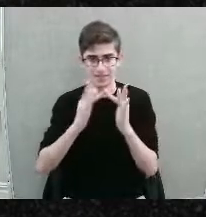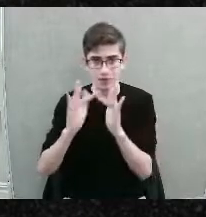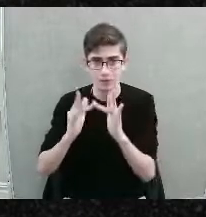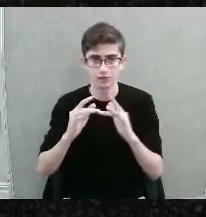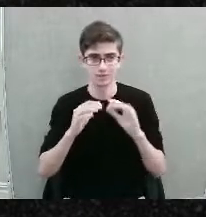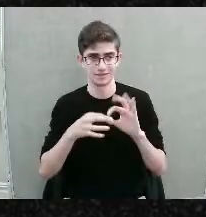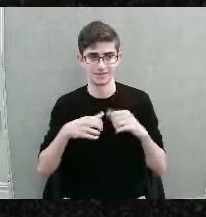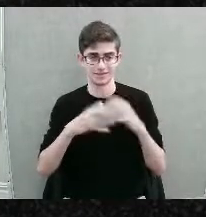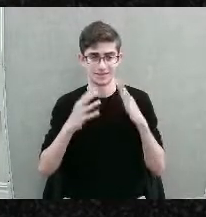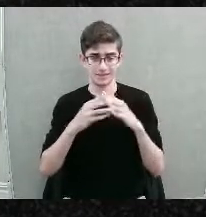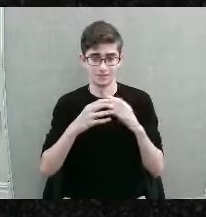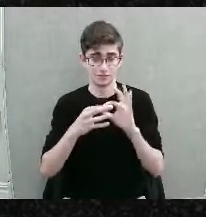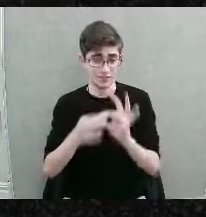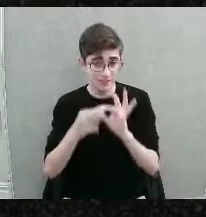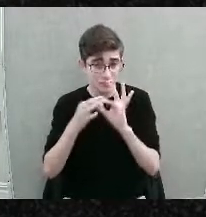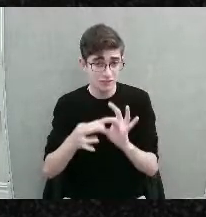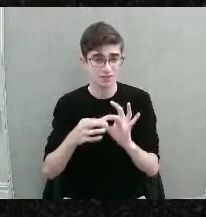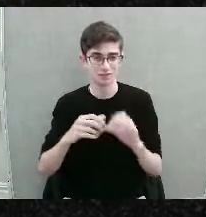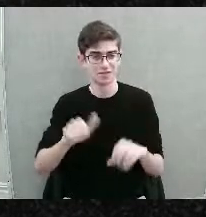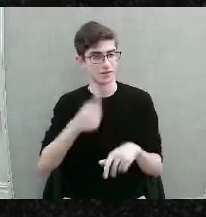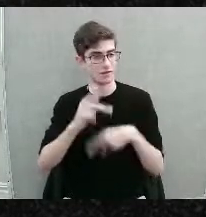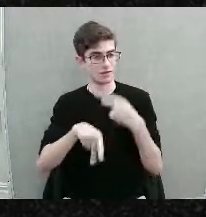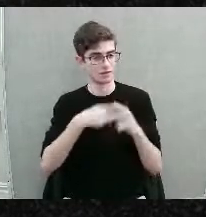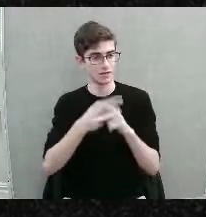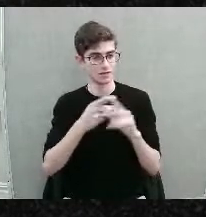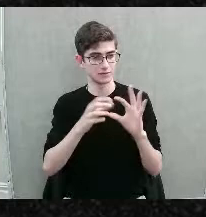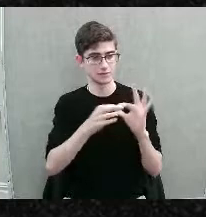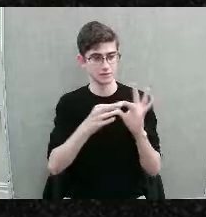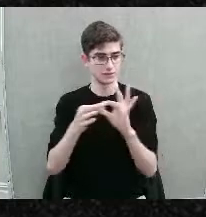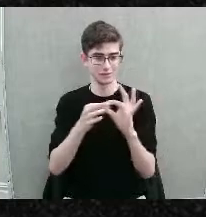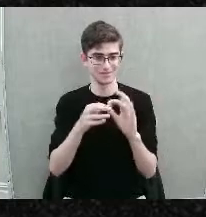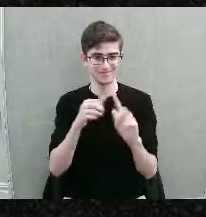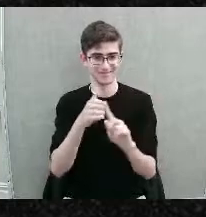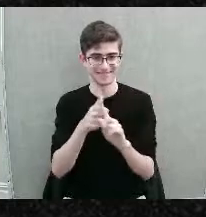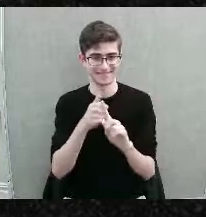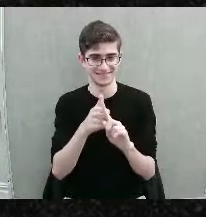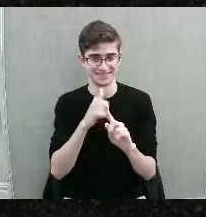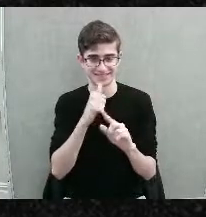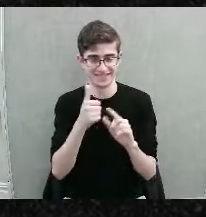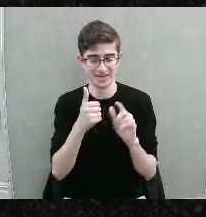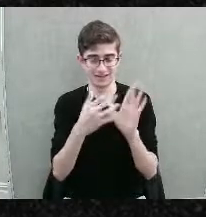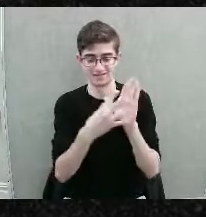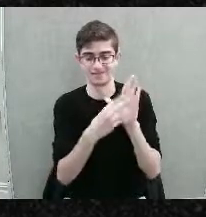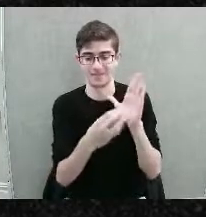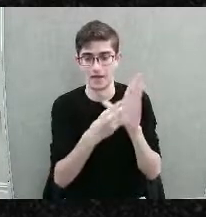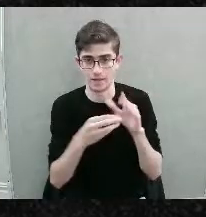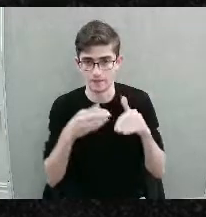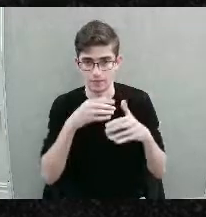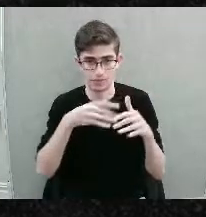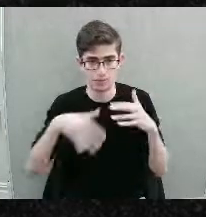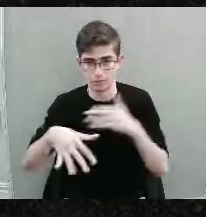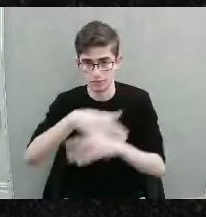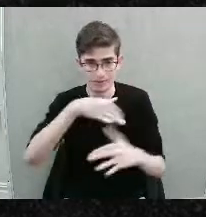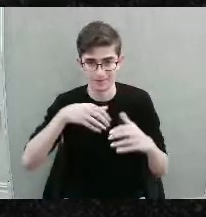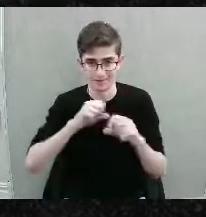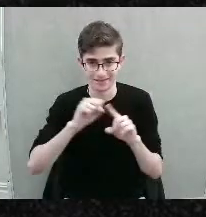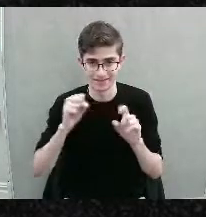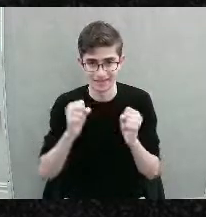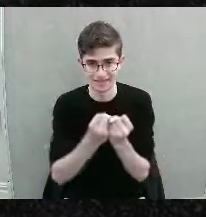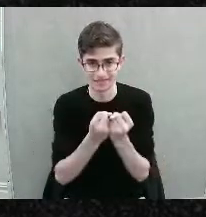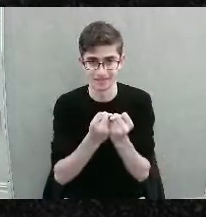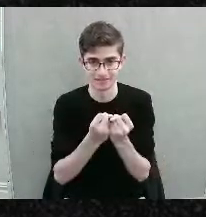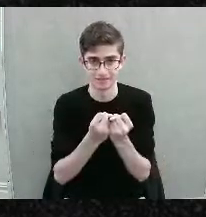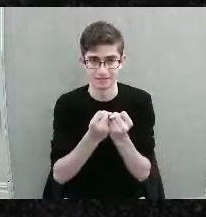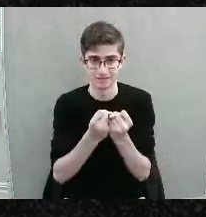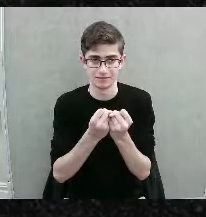relationships, and other types of relationality that don't reproduce the social, at least as it exists right now, that in fact mix